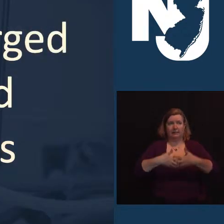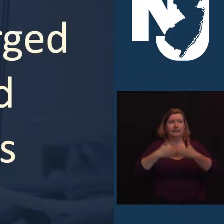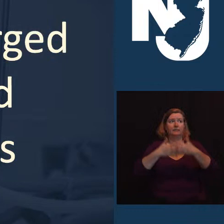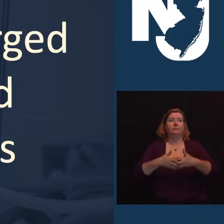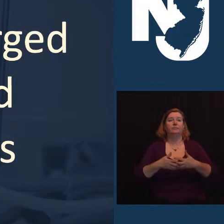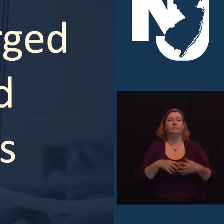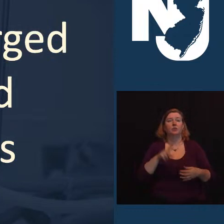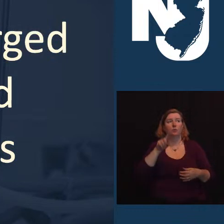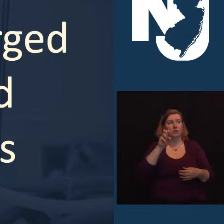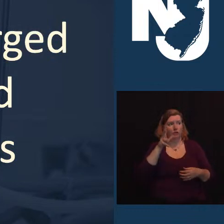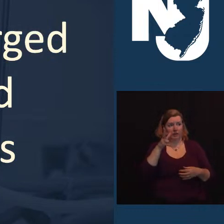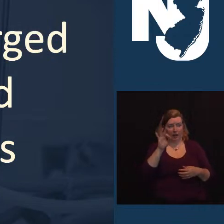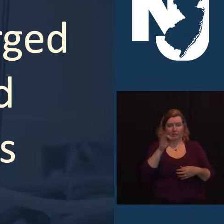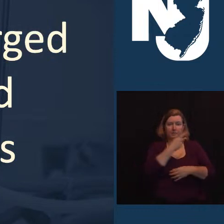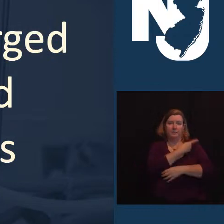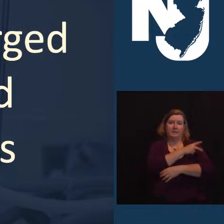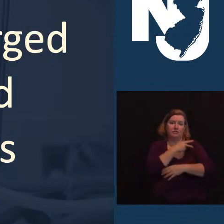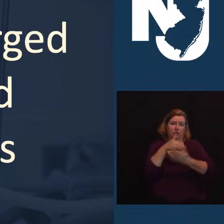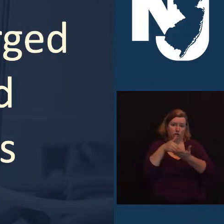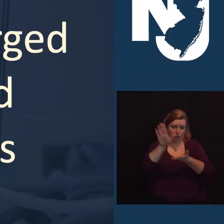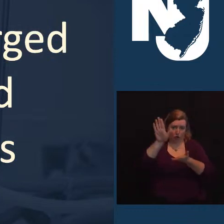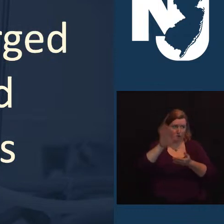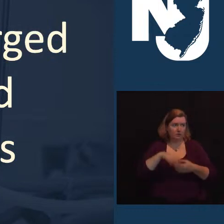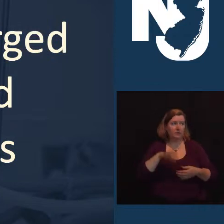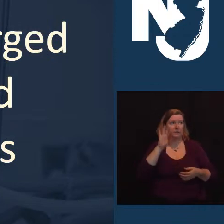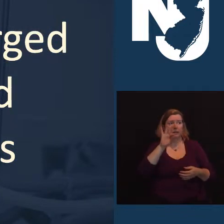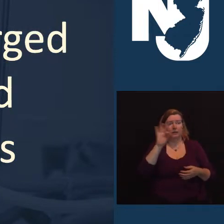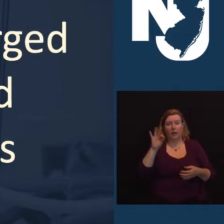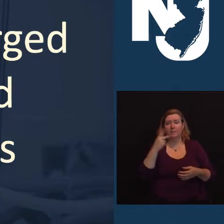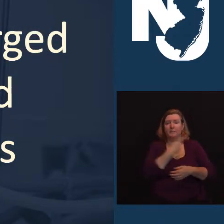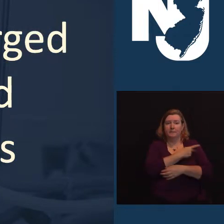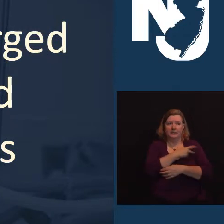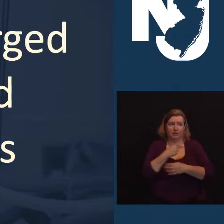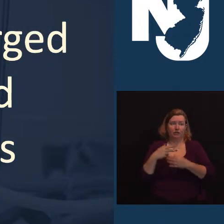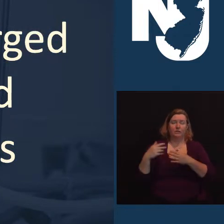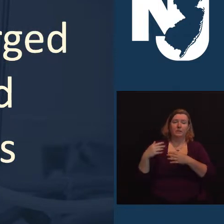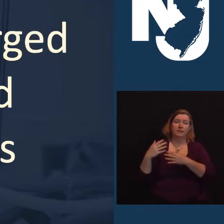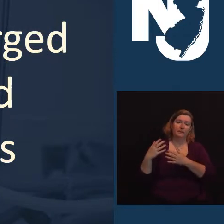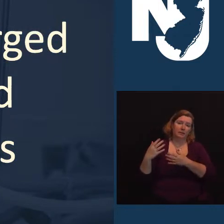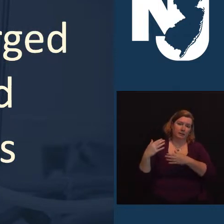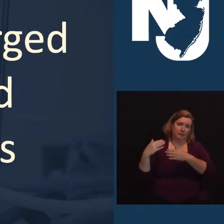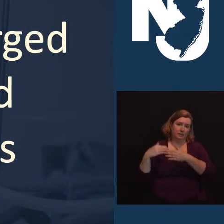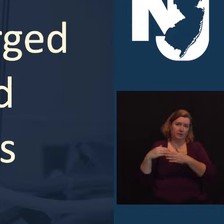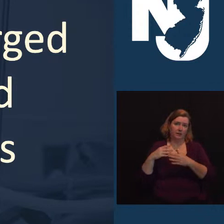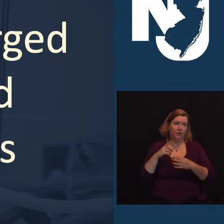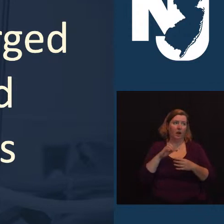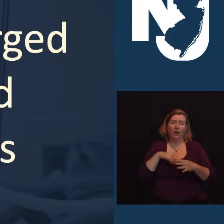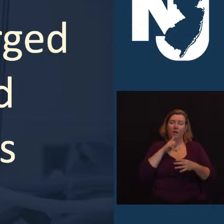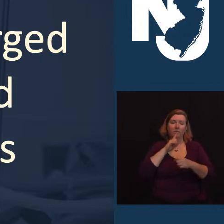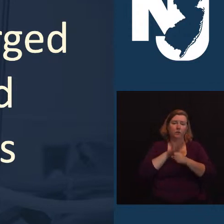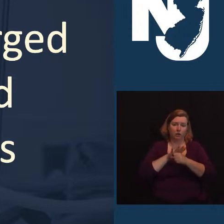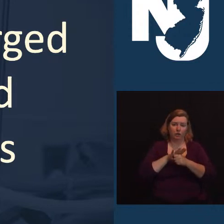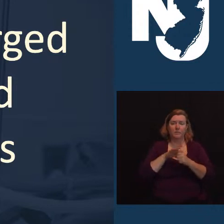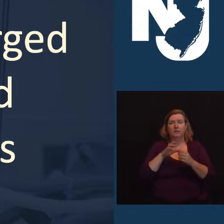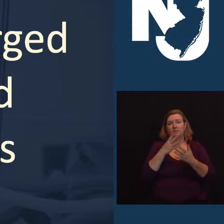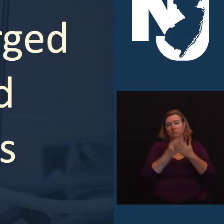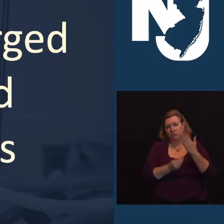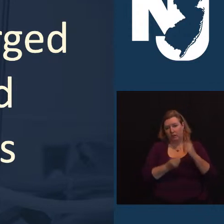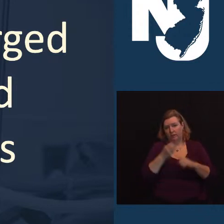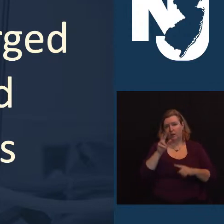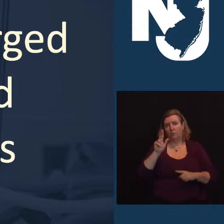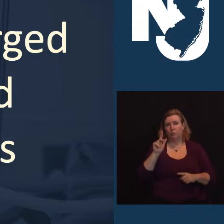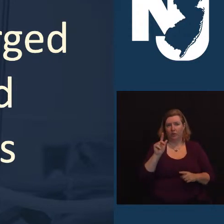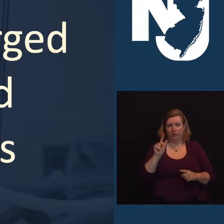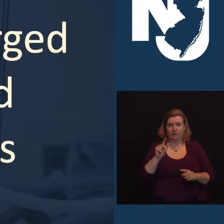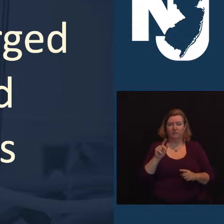were discharged yesterday, 99 went in, and not yet confirmed, but the hospitals reported 23